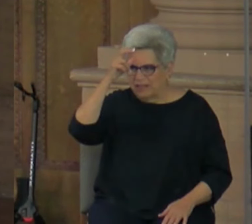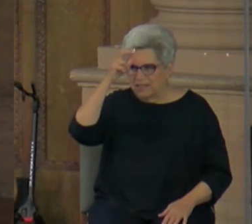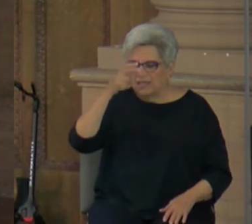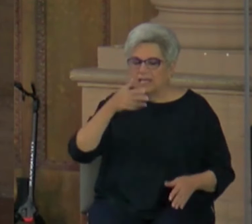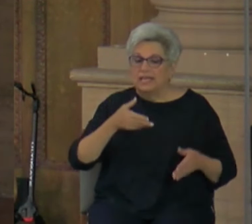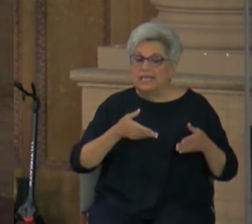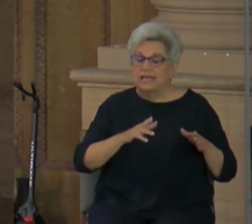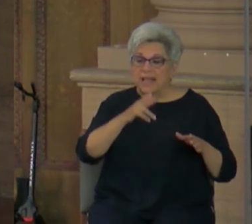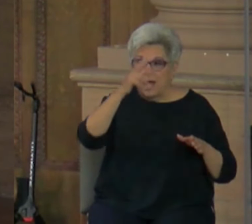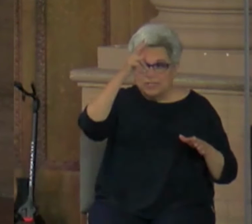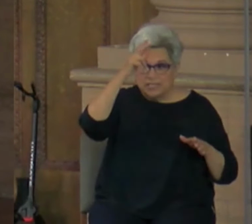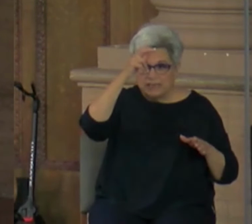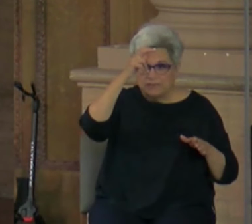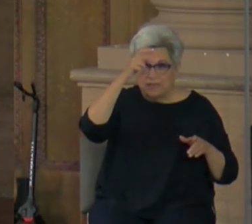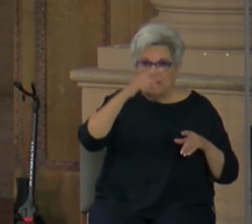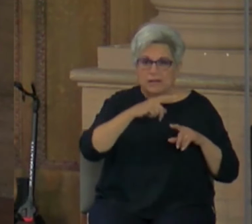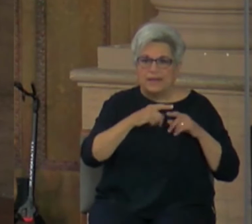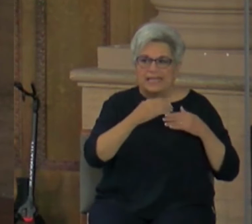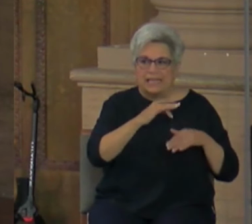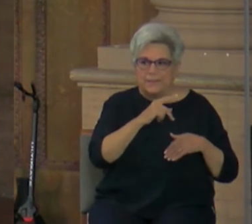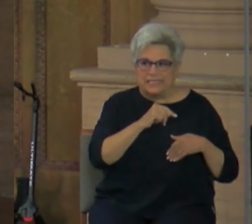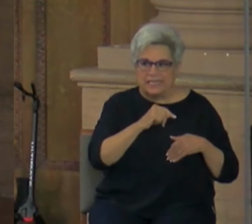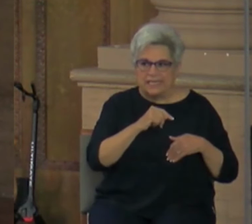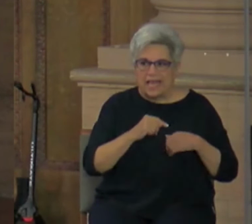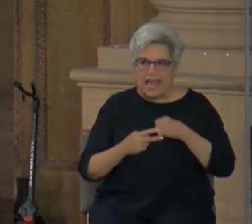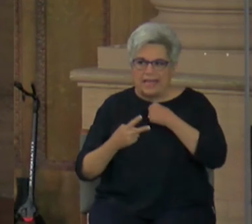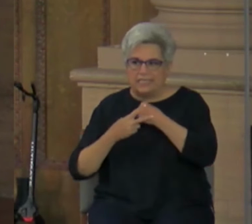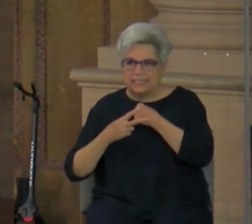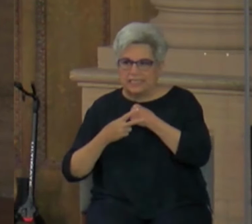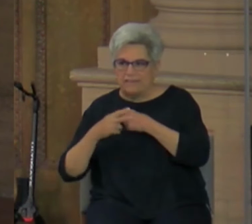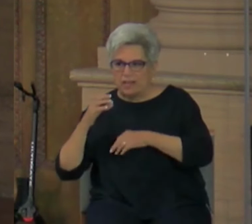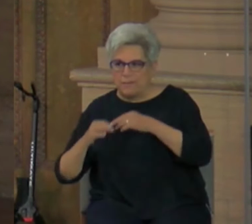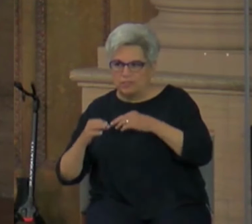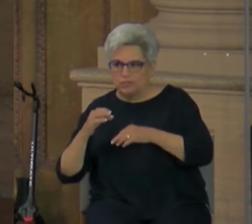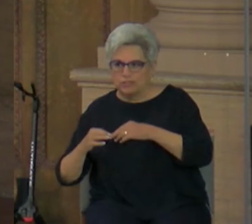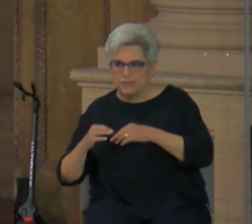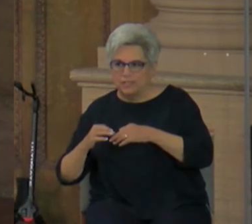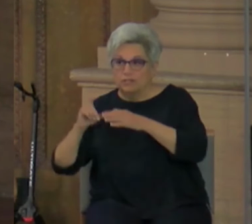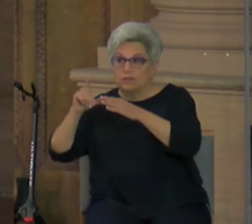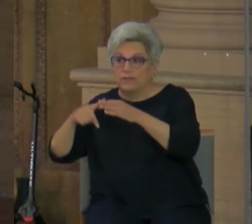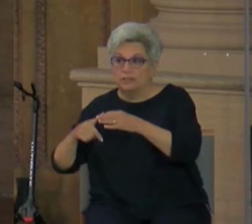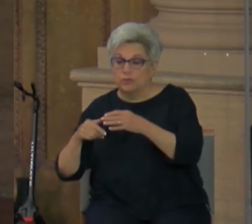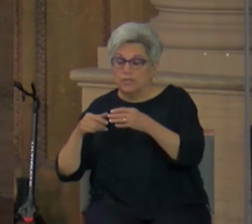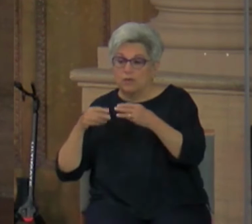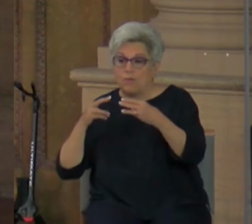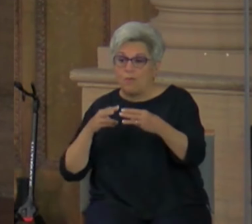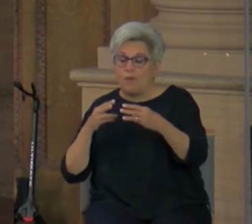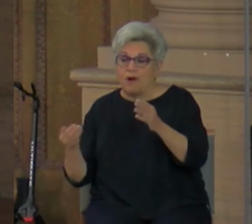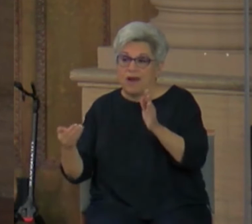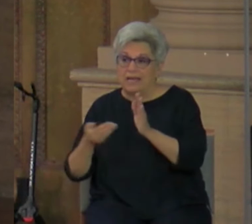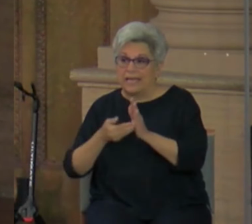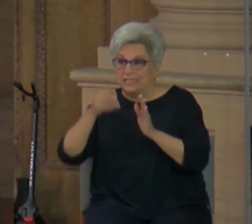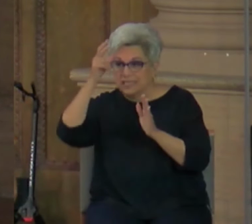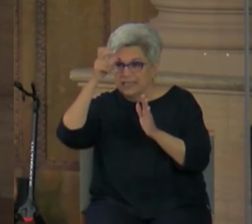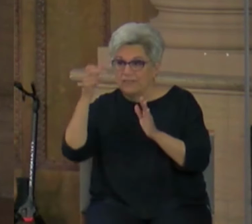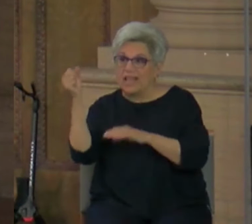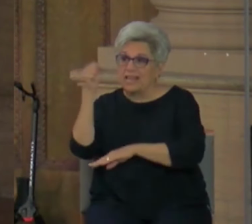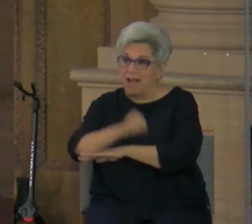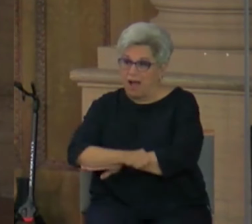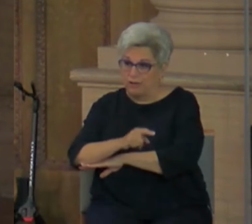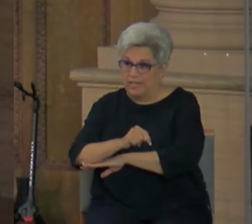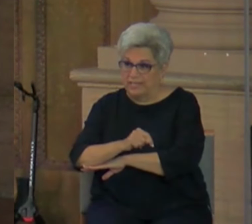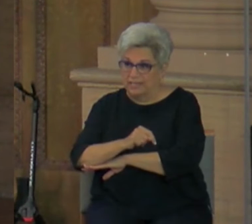but he's also storing up hail for that day when he will go to war against evil and finally conquer it. And this symbolism is